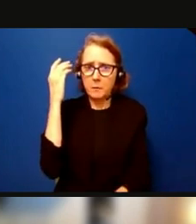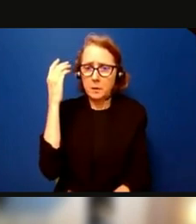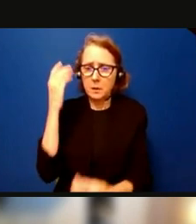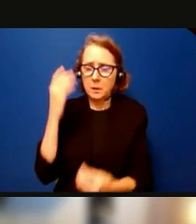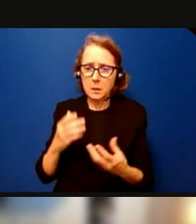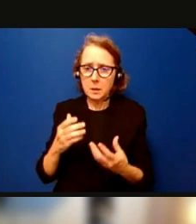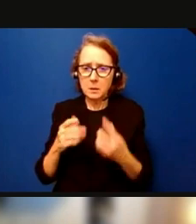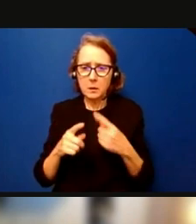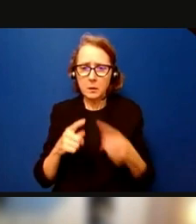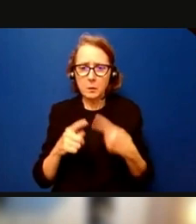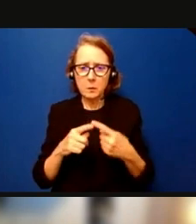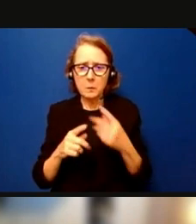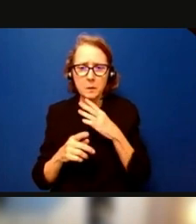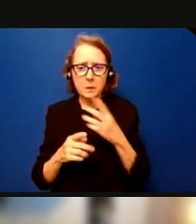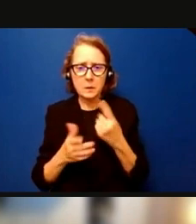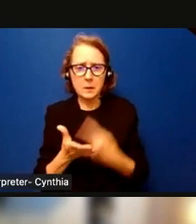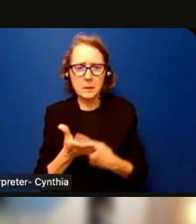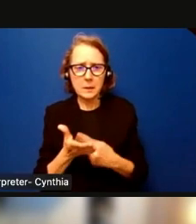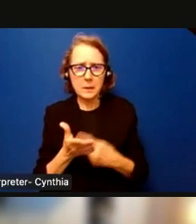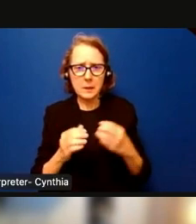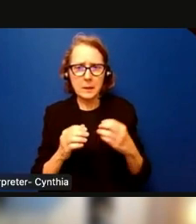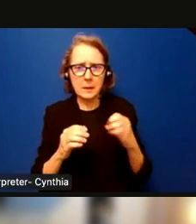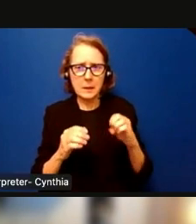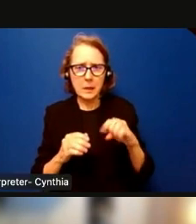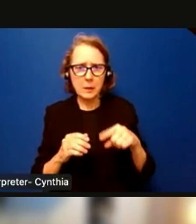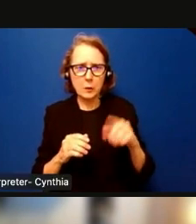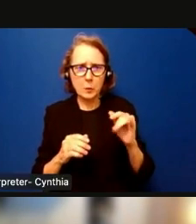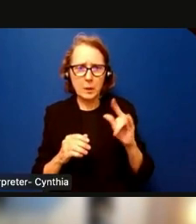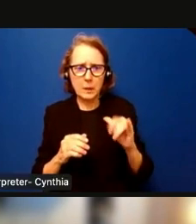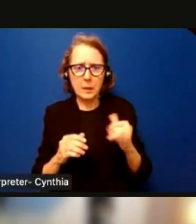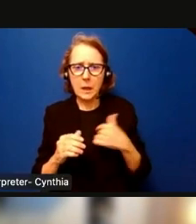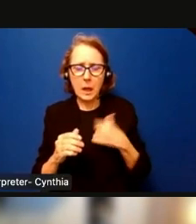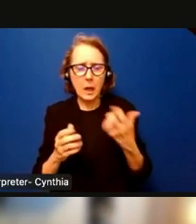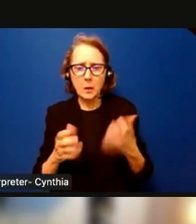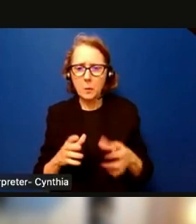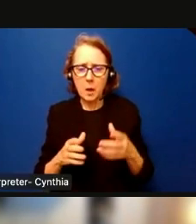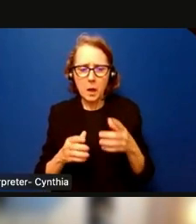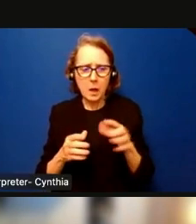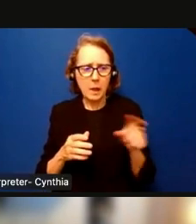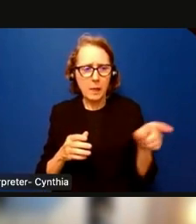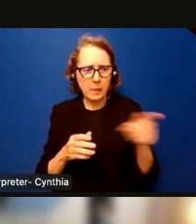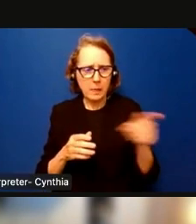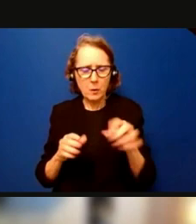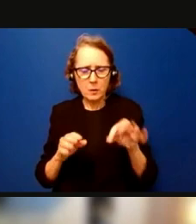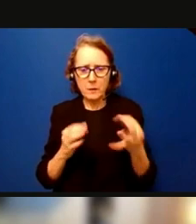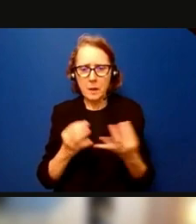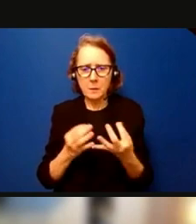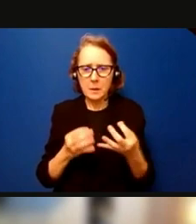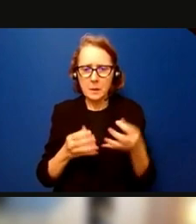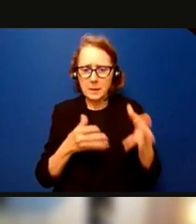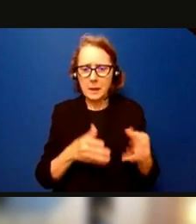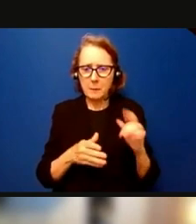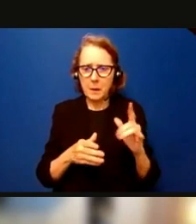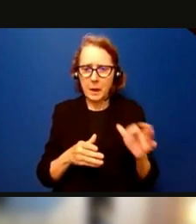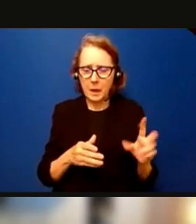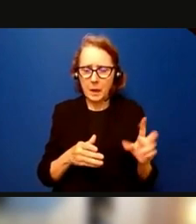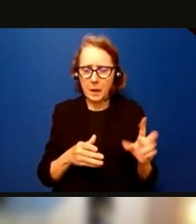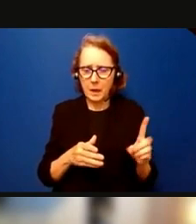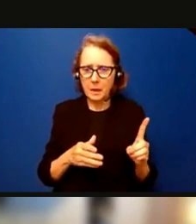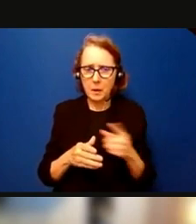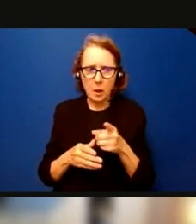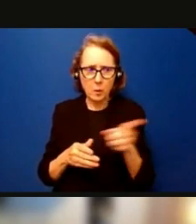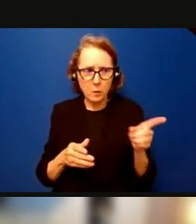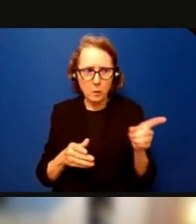talking about equity, I just want to make sure that these families aren't left behind, because those families are actually doing what we want. We want more